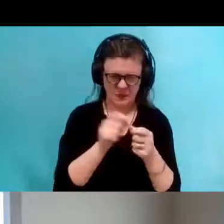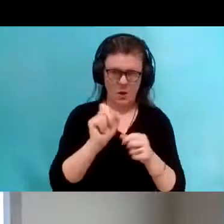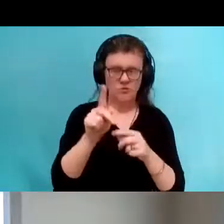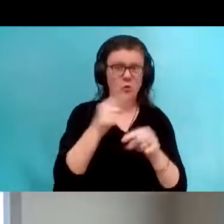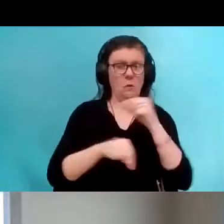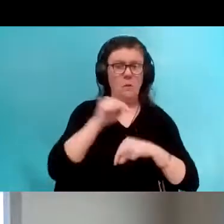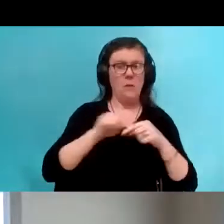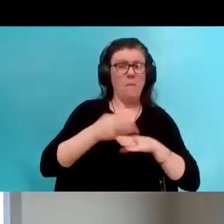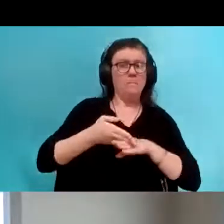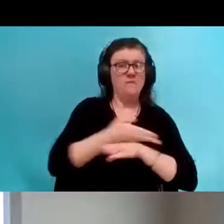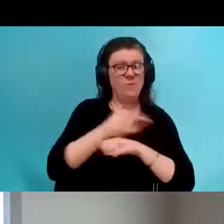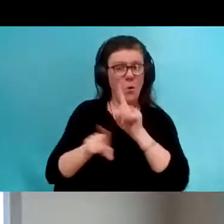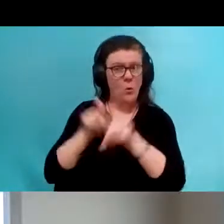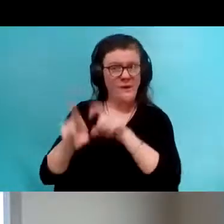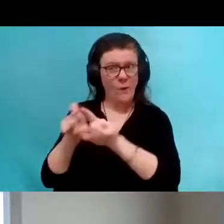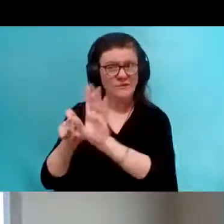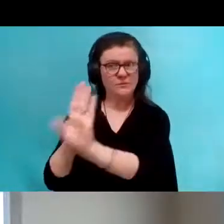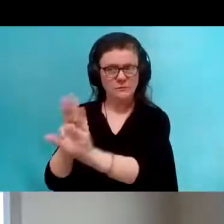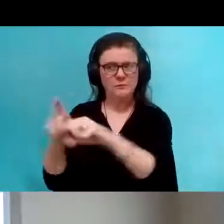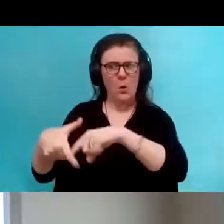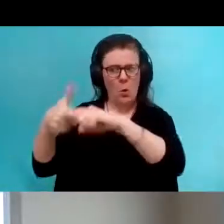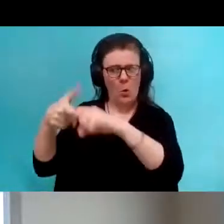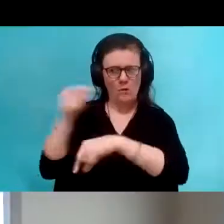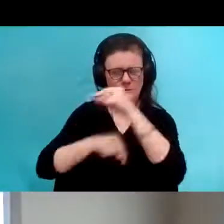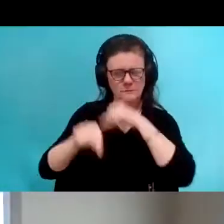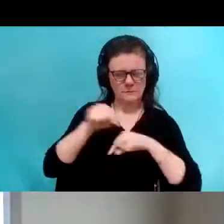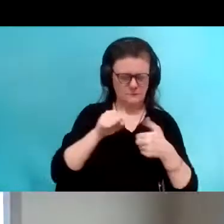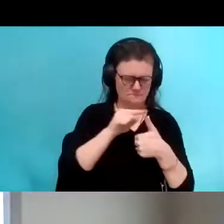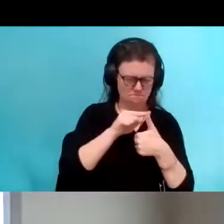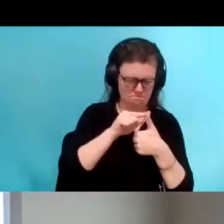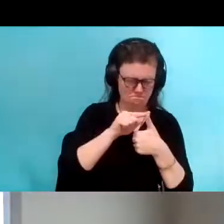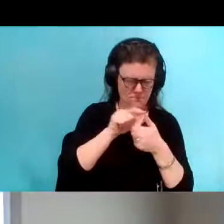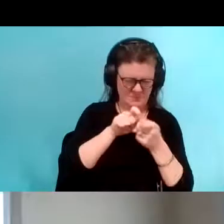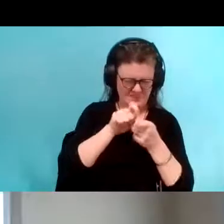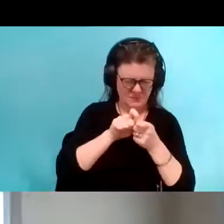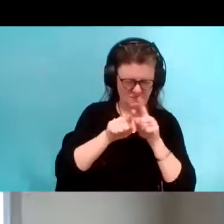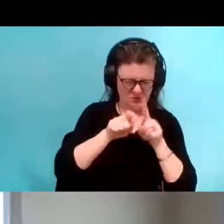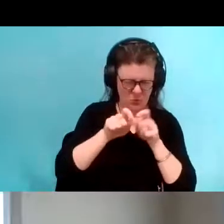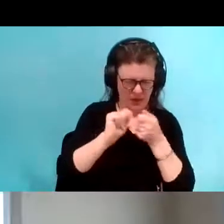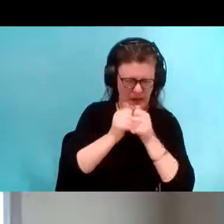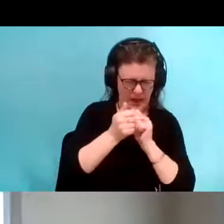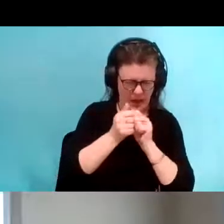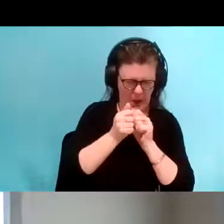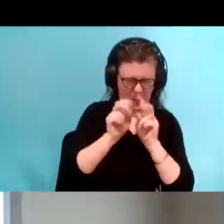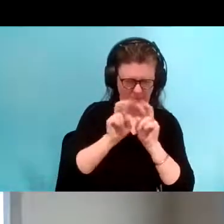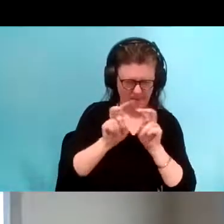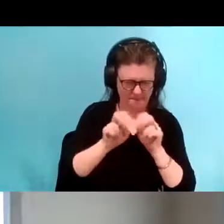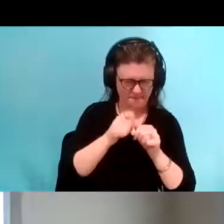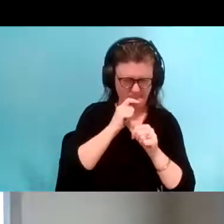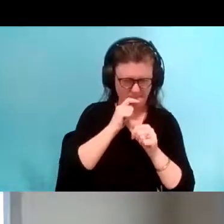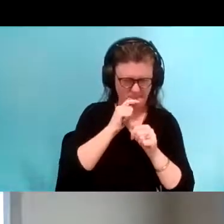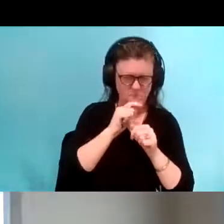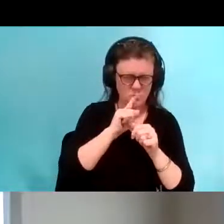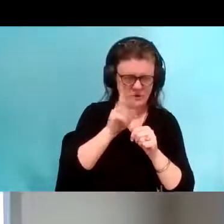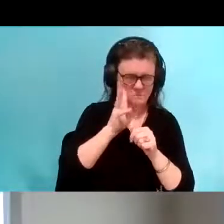how different groups of people may be differently affected. And even during better times,